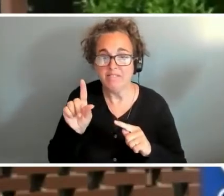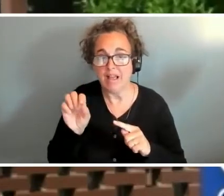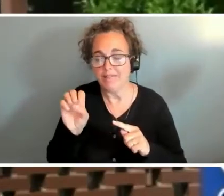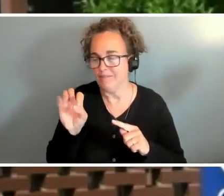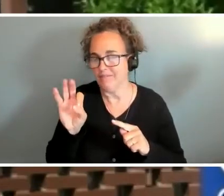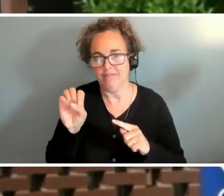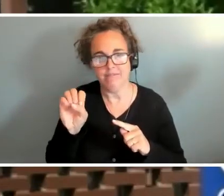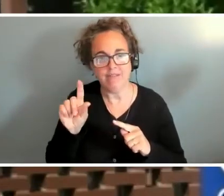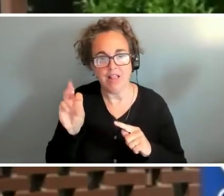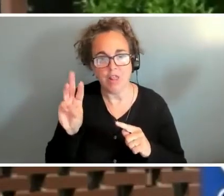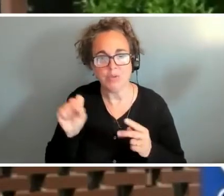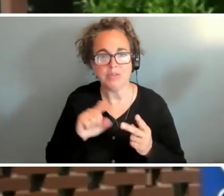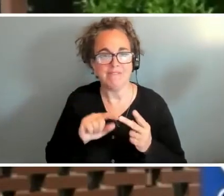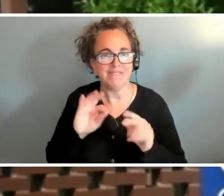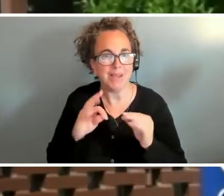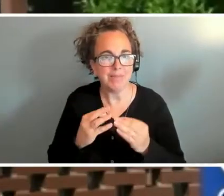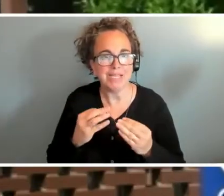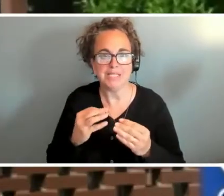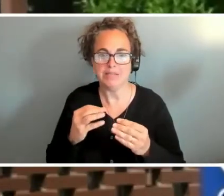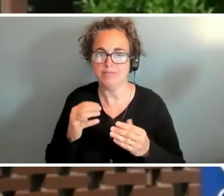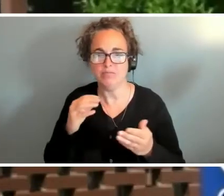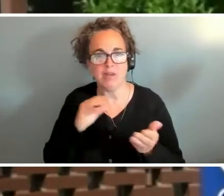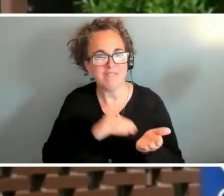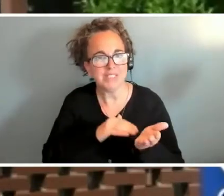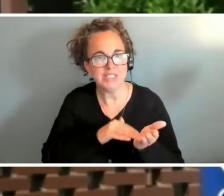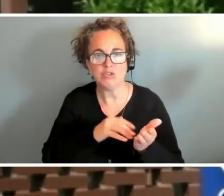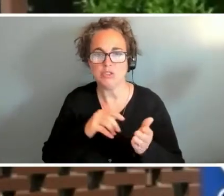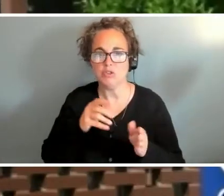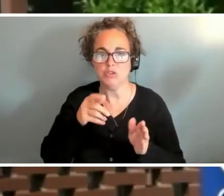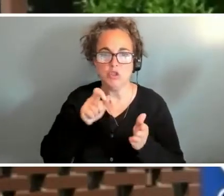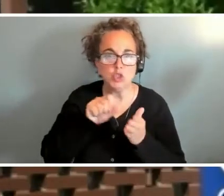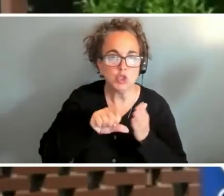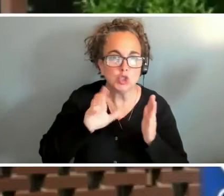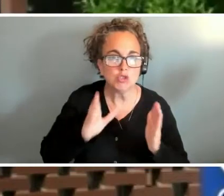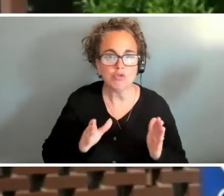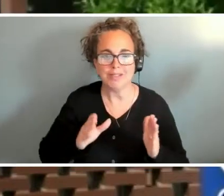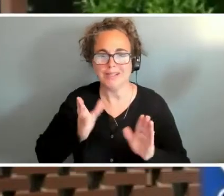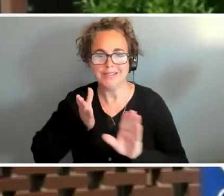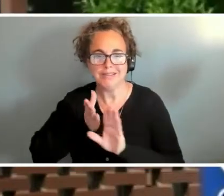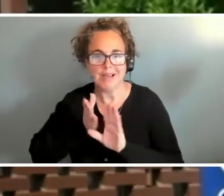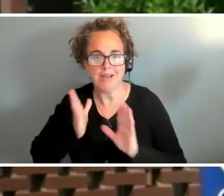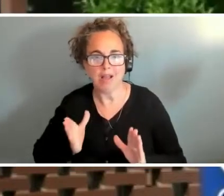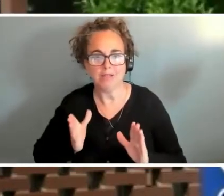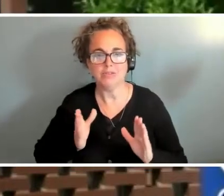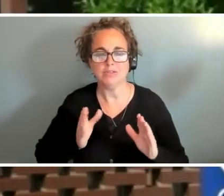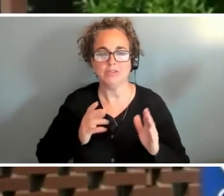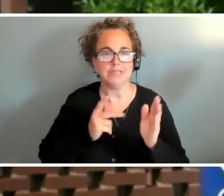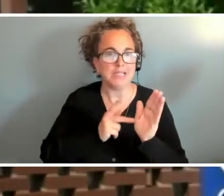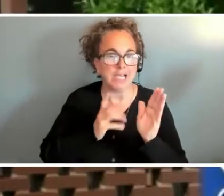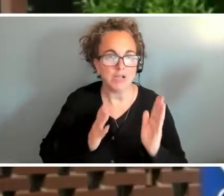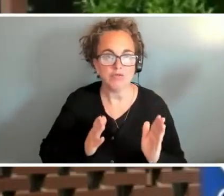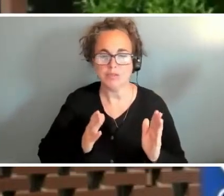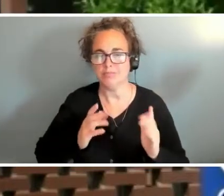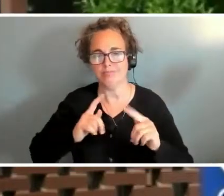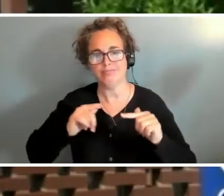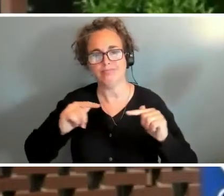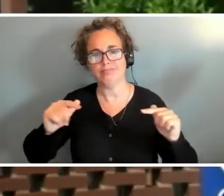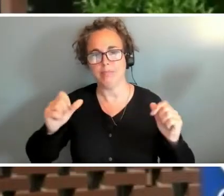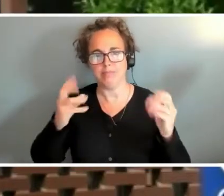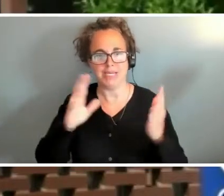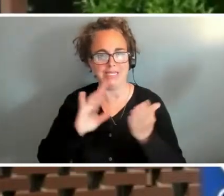family physicians, surgeons, psychiatrists, and other health professionals. Of the